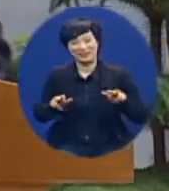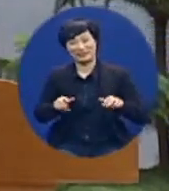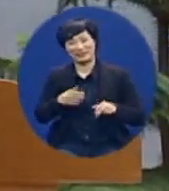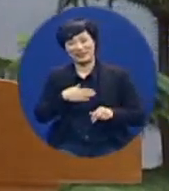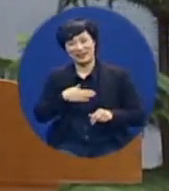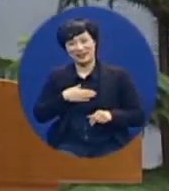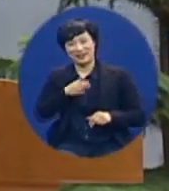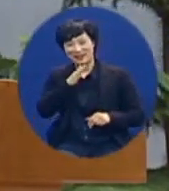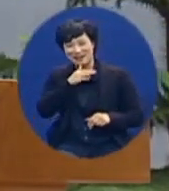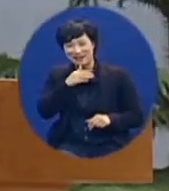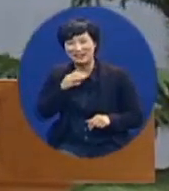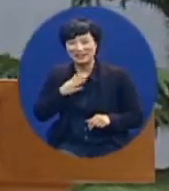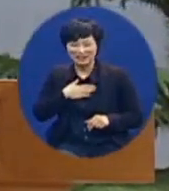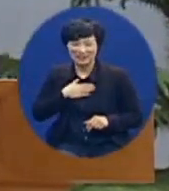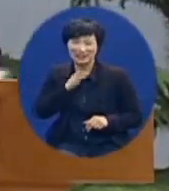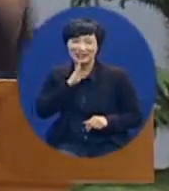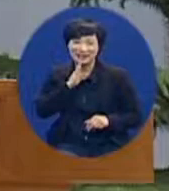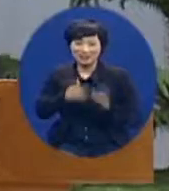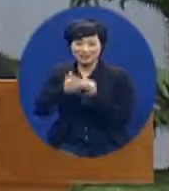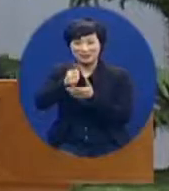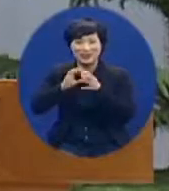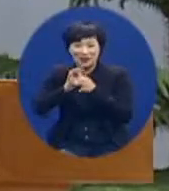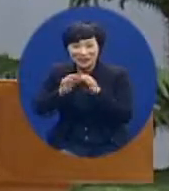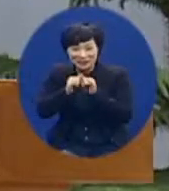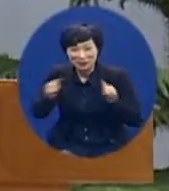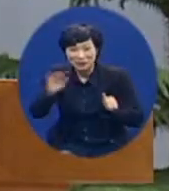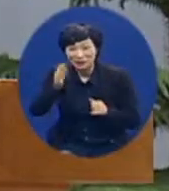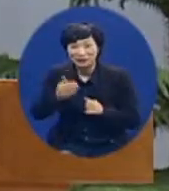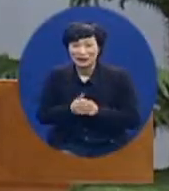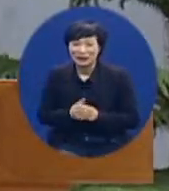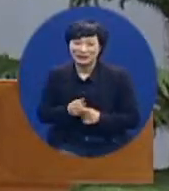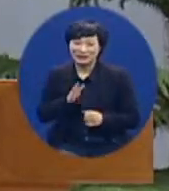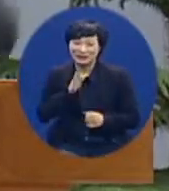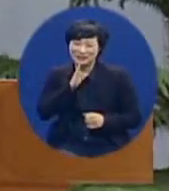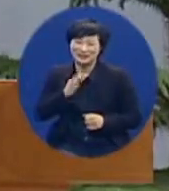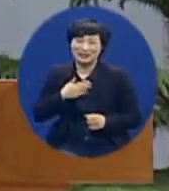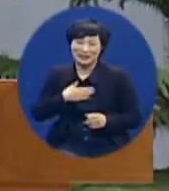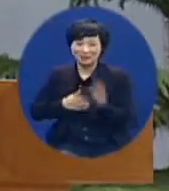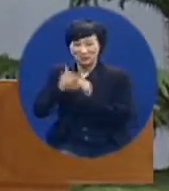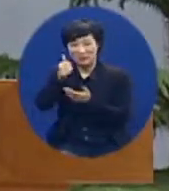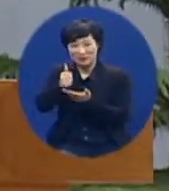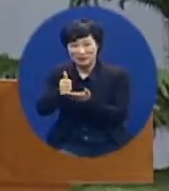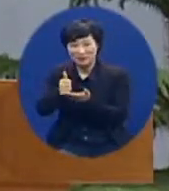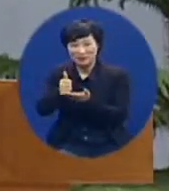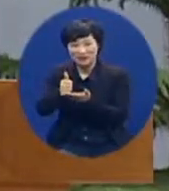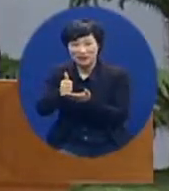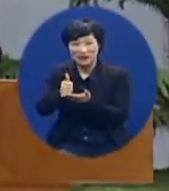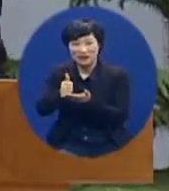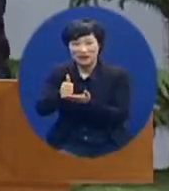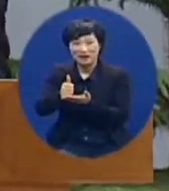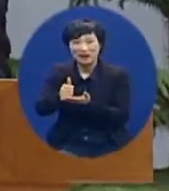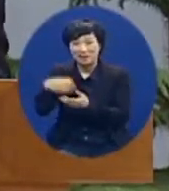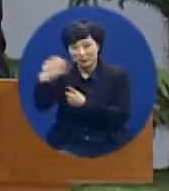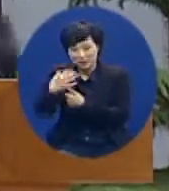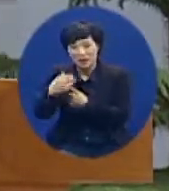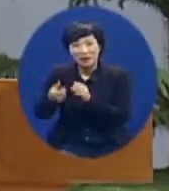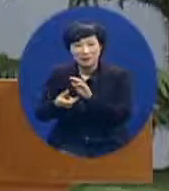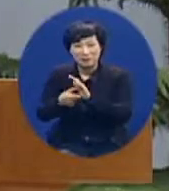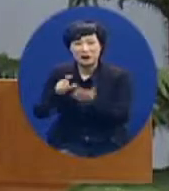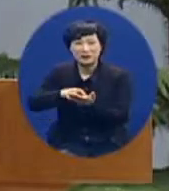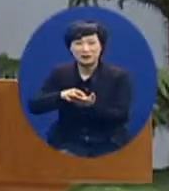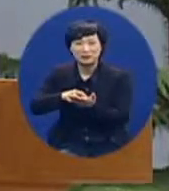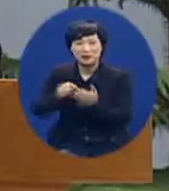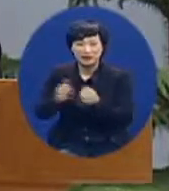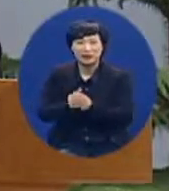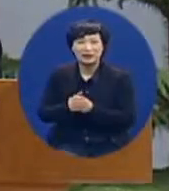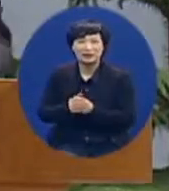It means that you have really become the one who believes in Jesus and have become the man of Jesus who